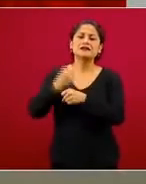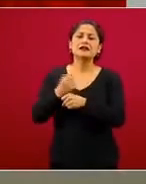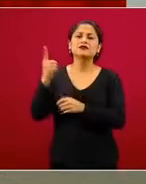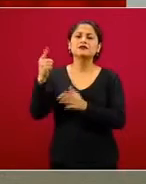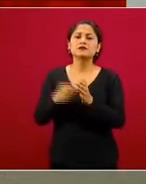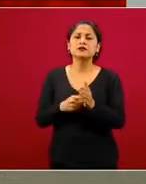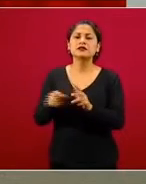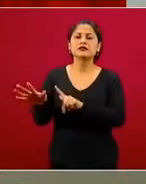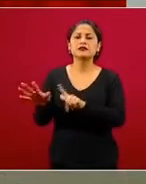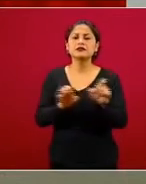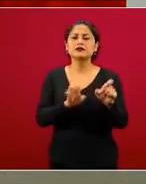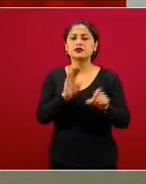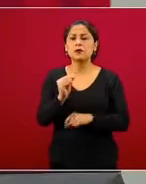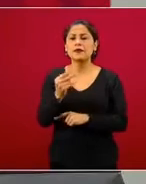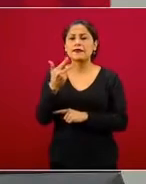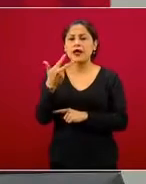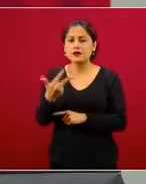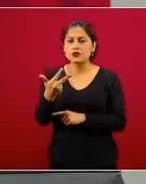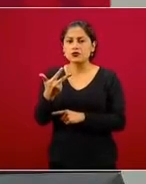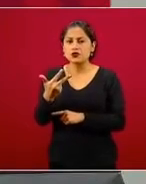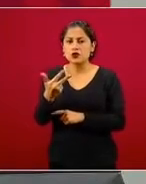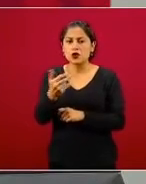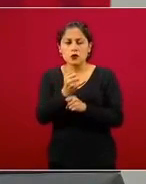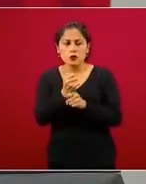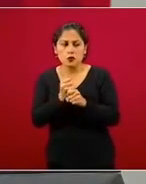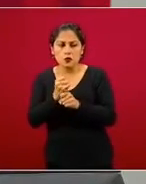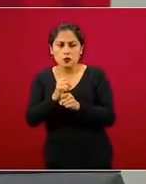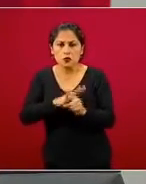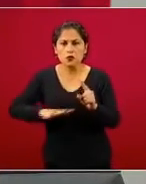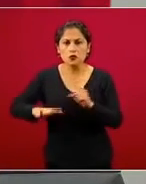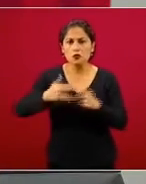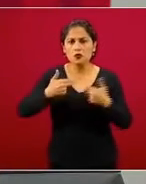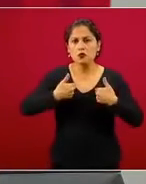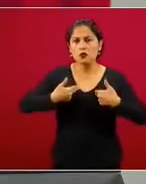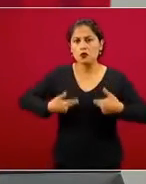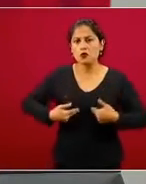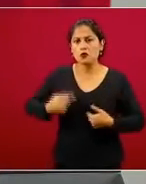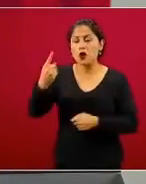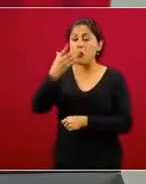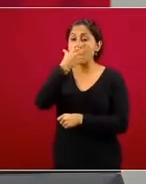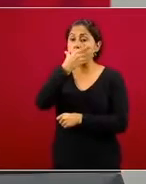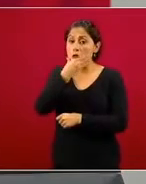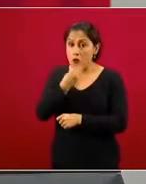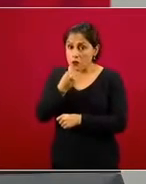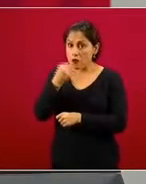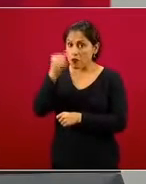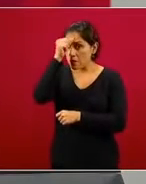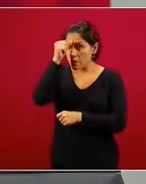a proportion, not by a set number. This was defined